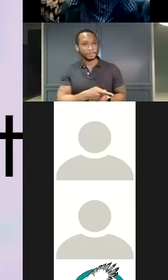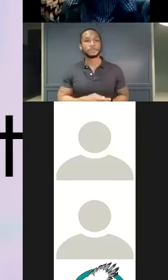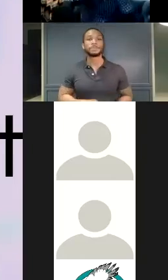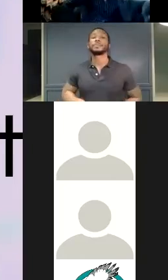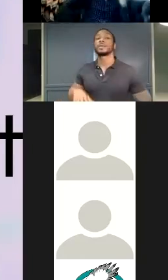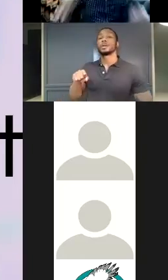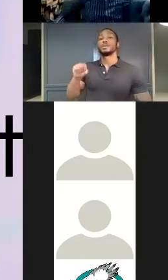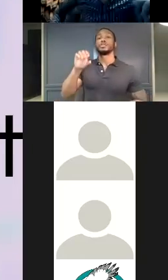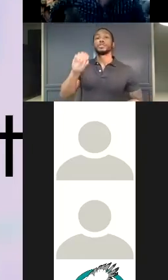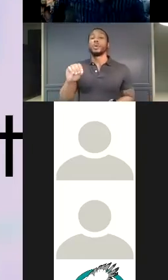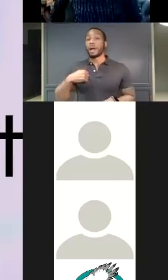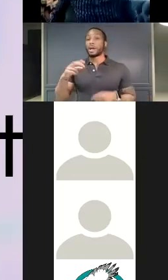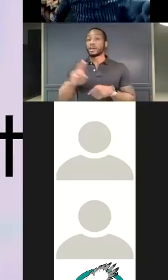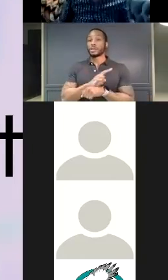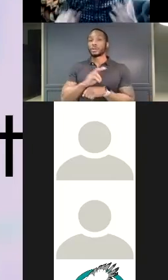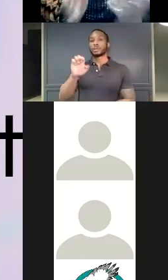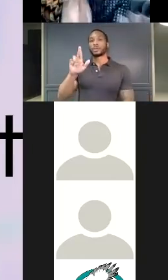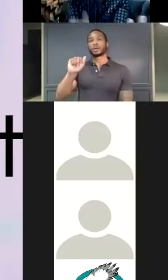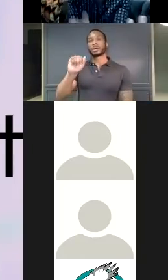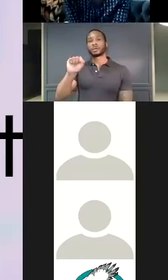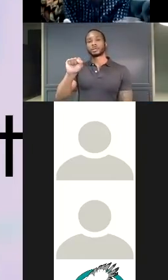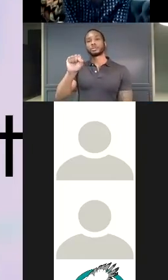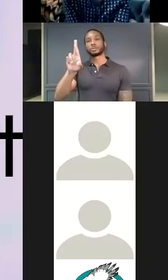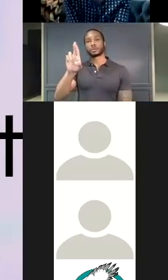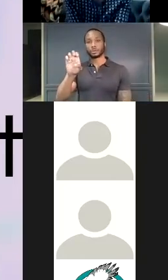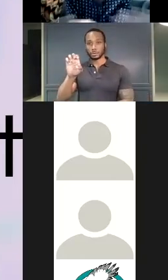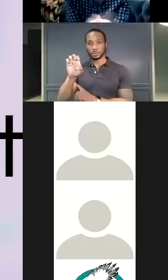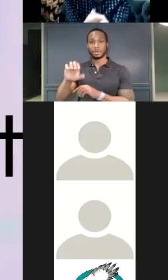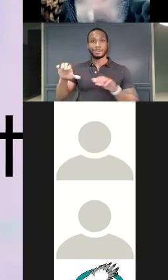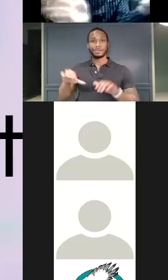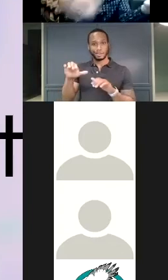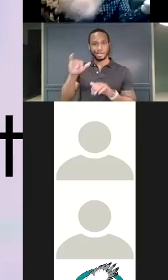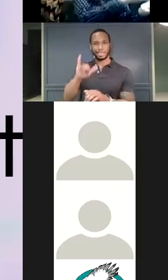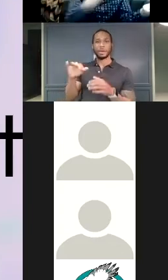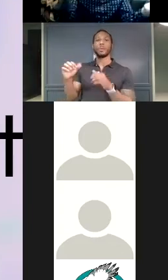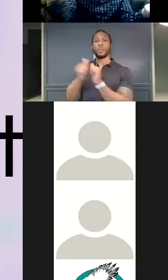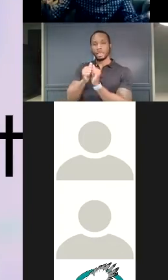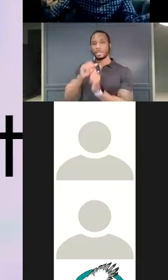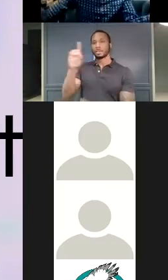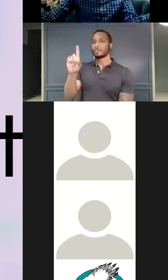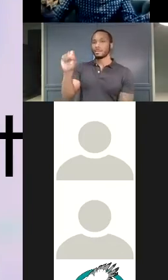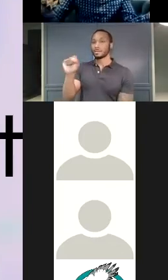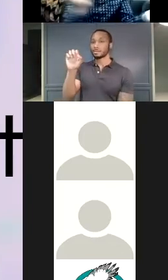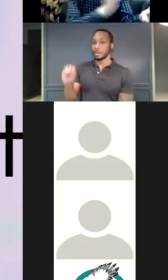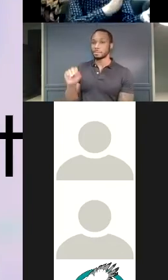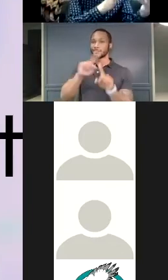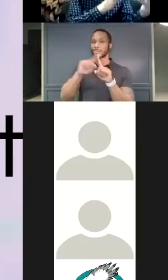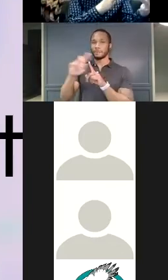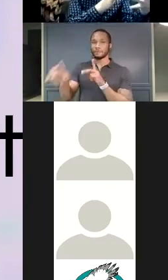So I used erasure. I did an erasure of the DSM, of each version of the